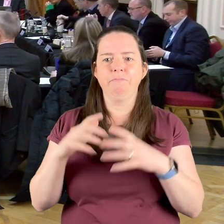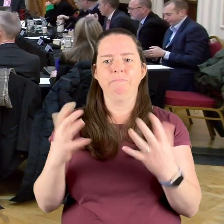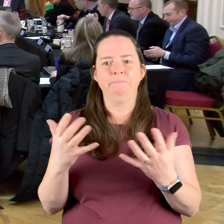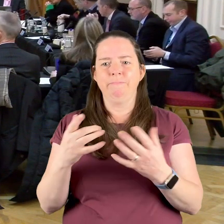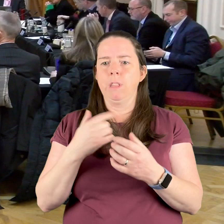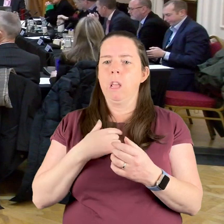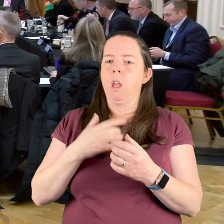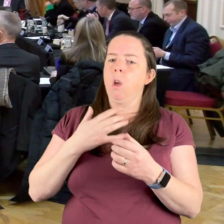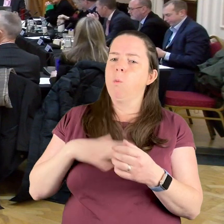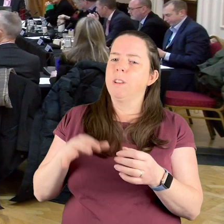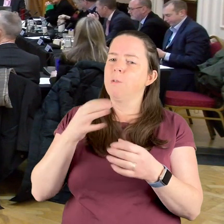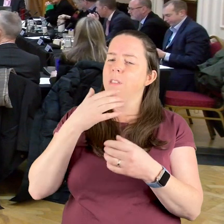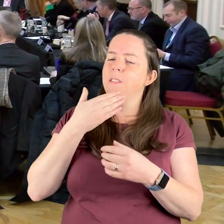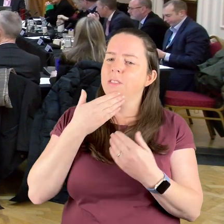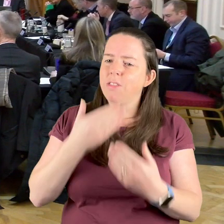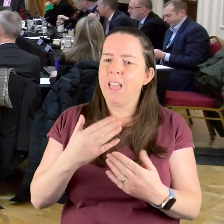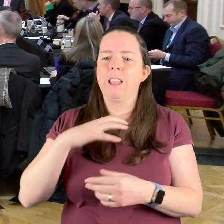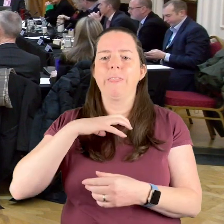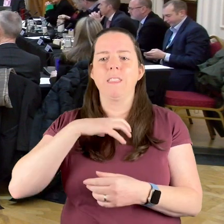throughout industrial action,